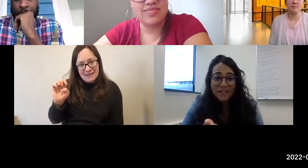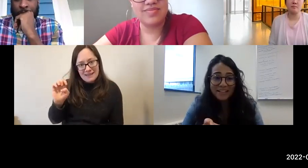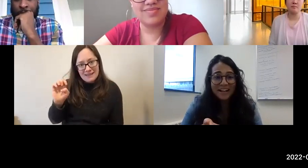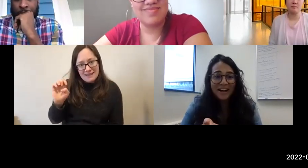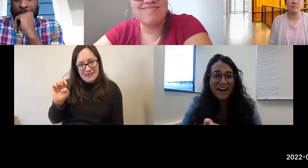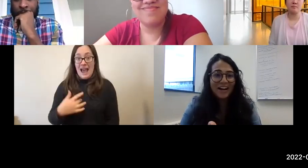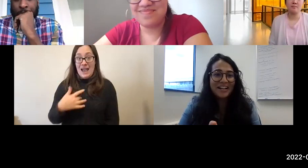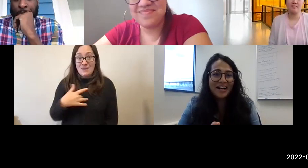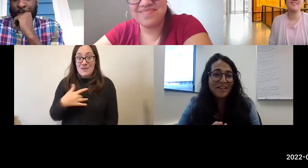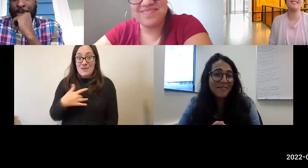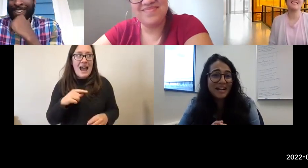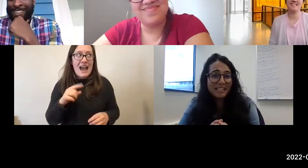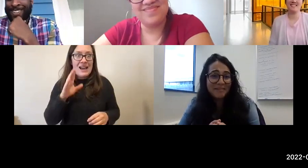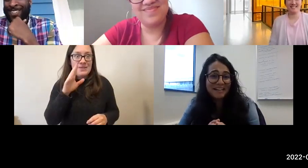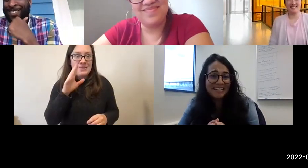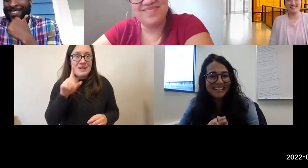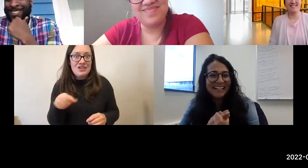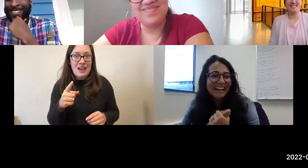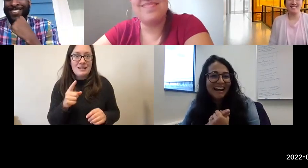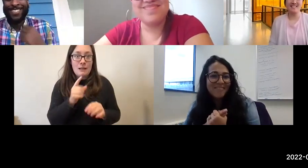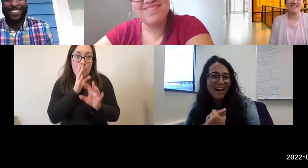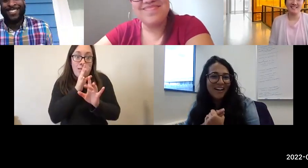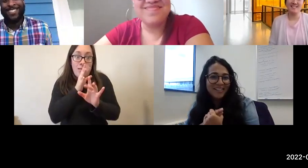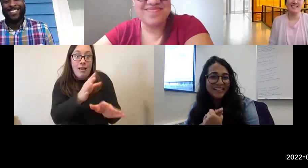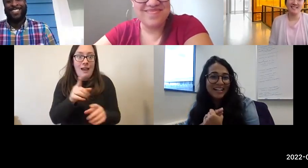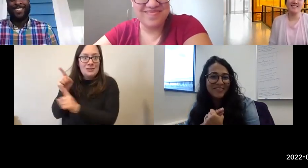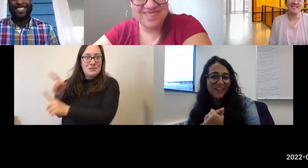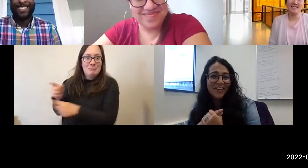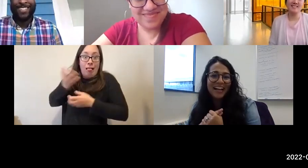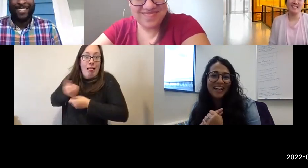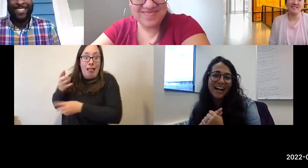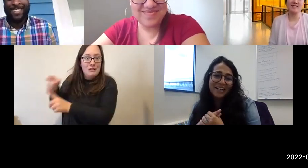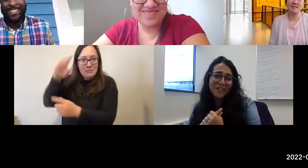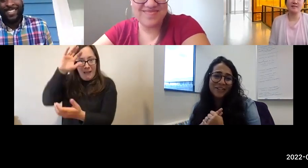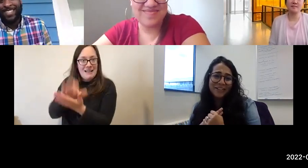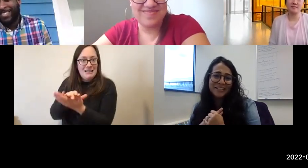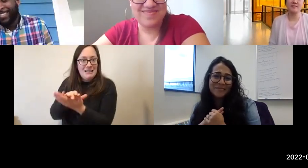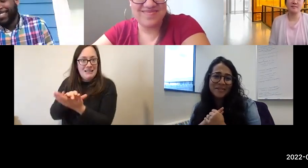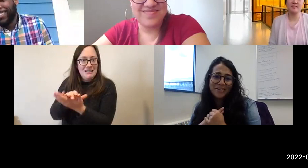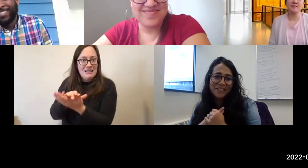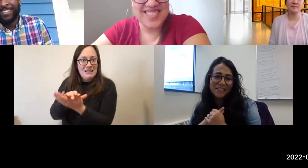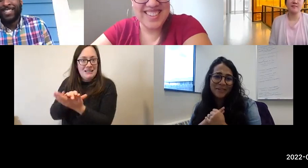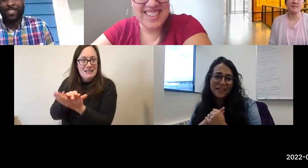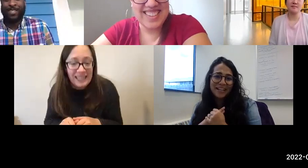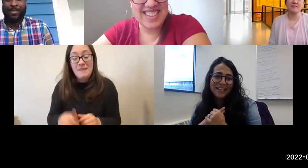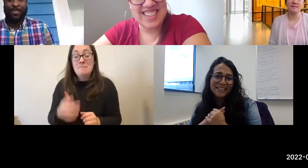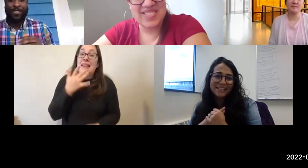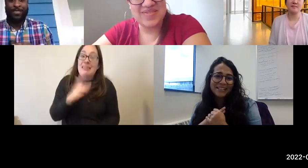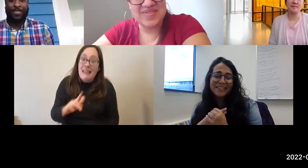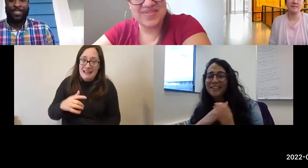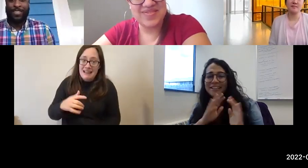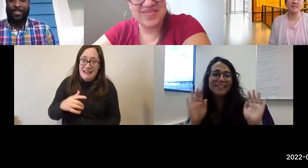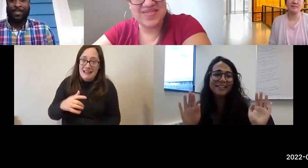word vomit on my husband about everything I feel. And I'm very lucky to be married to someone that